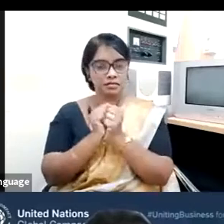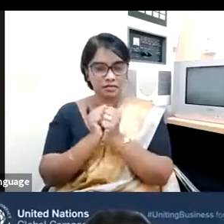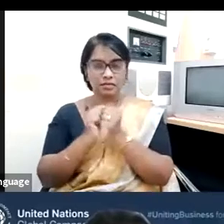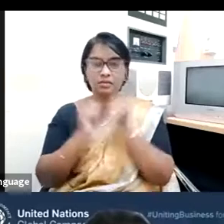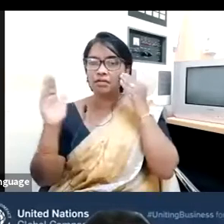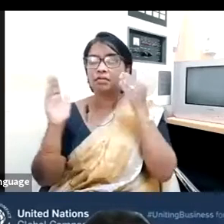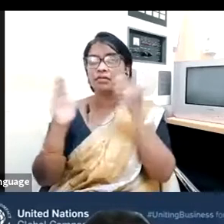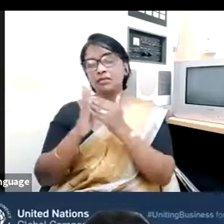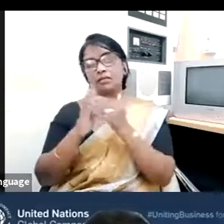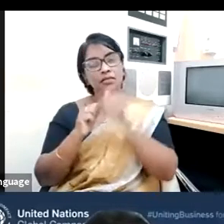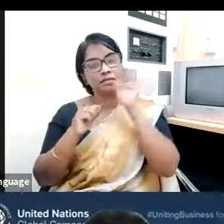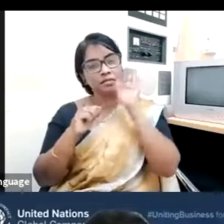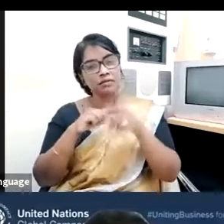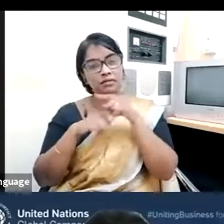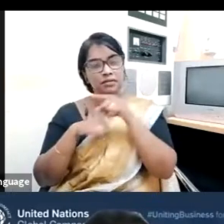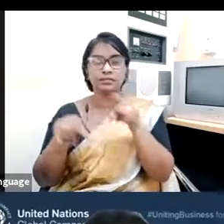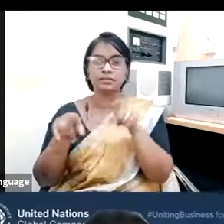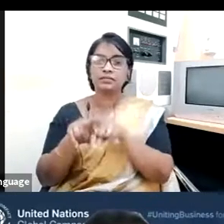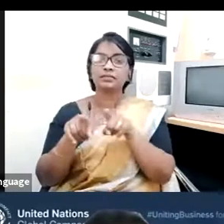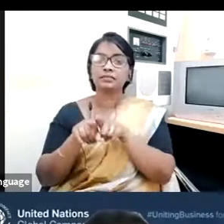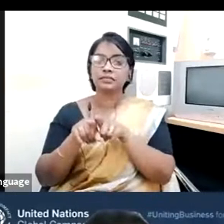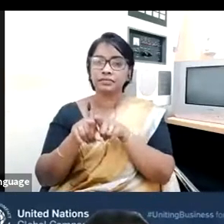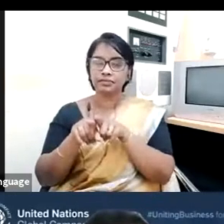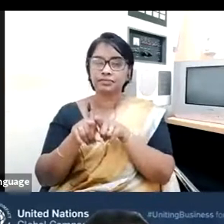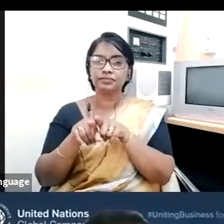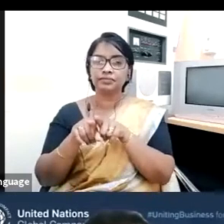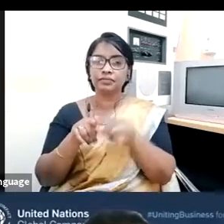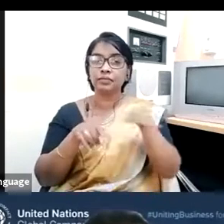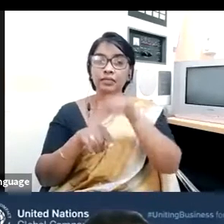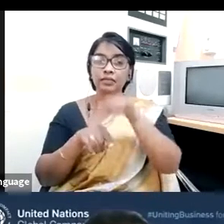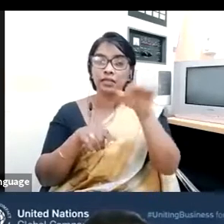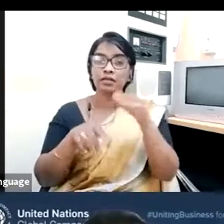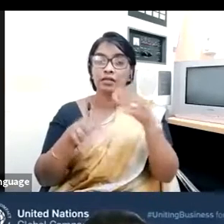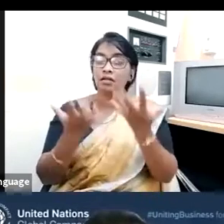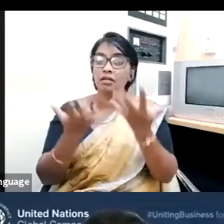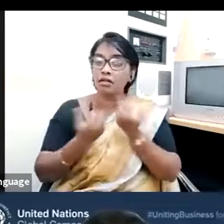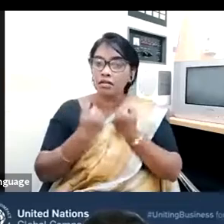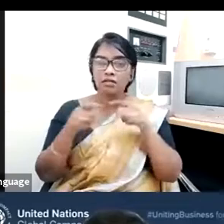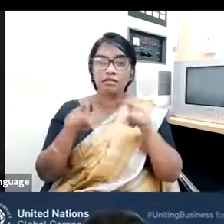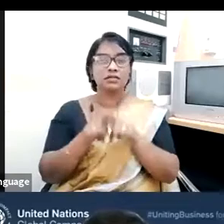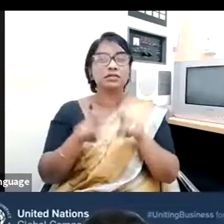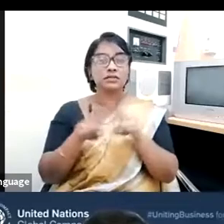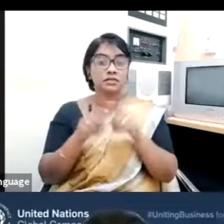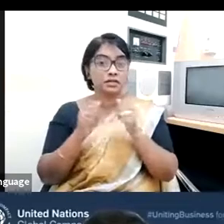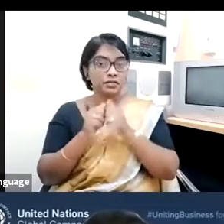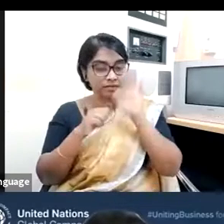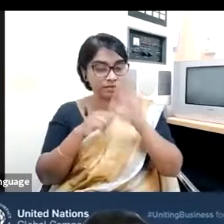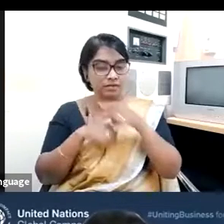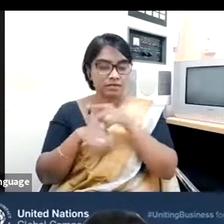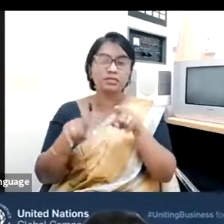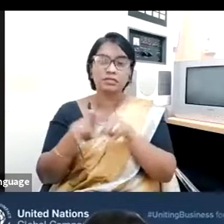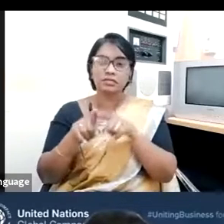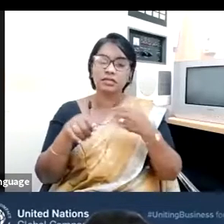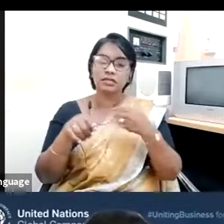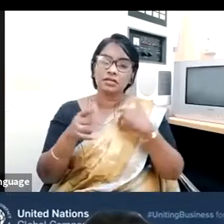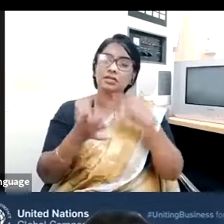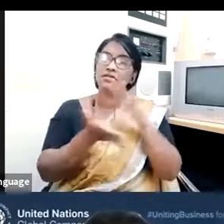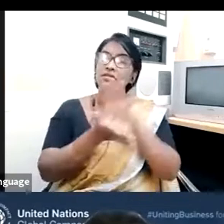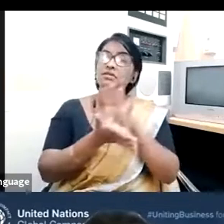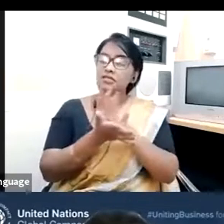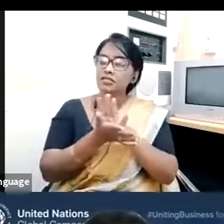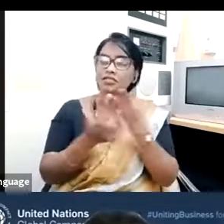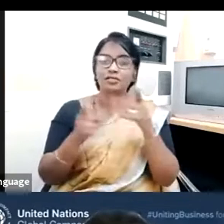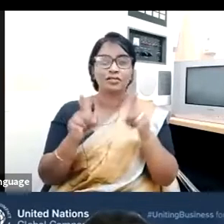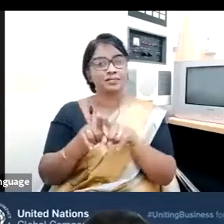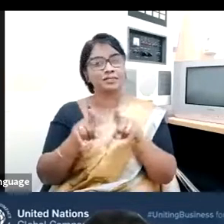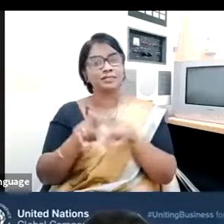the climate emergency and code red for humanity, you should not be in business in the first place. Because